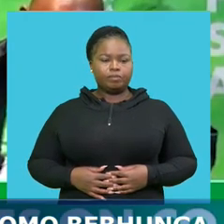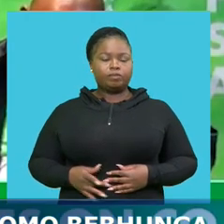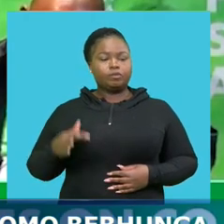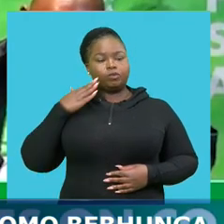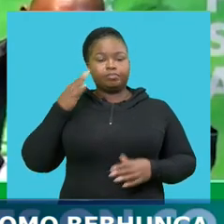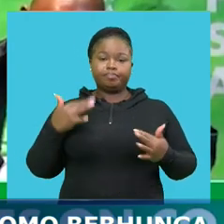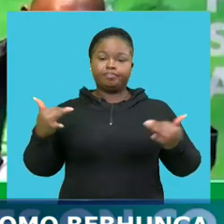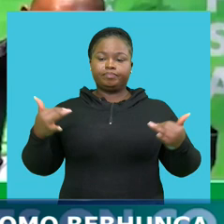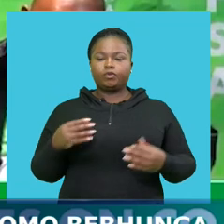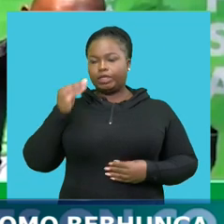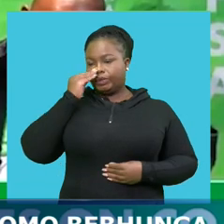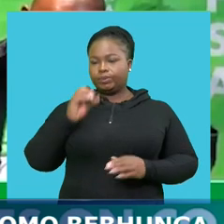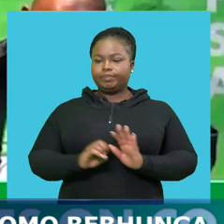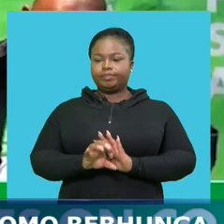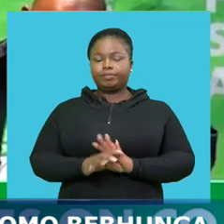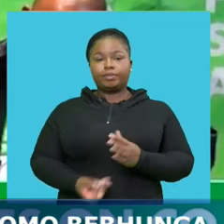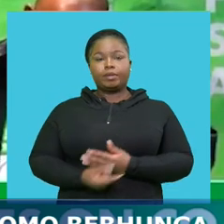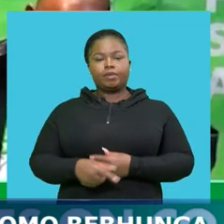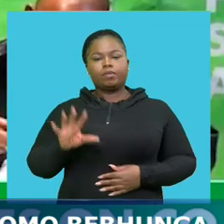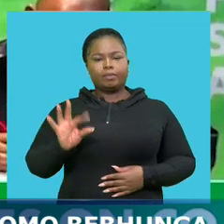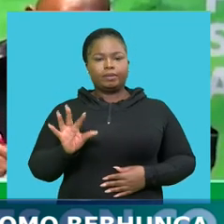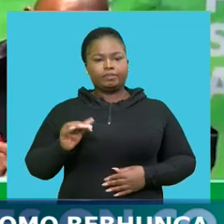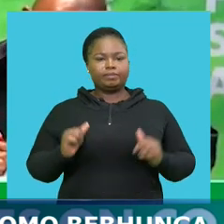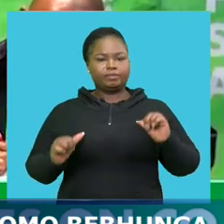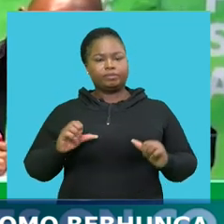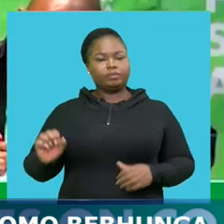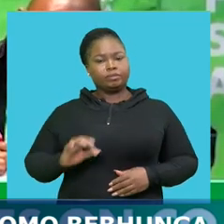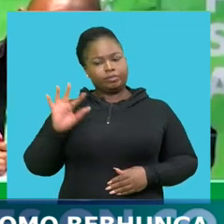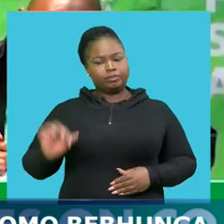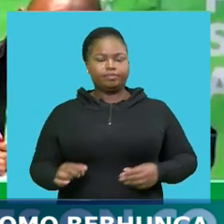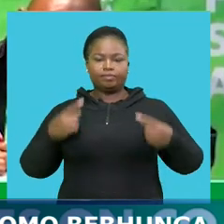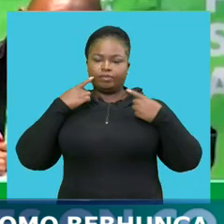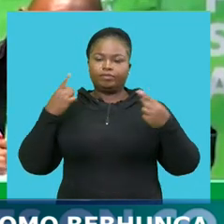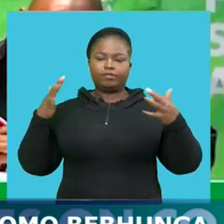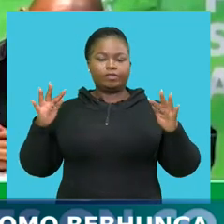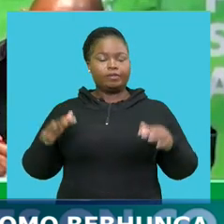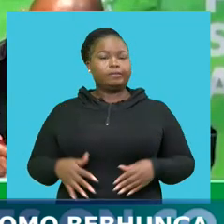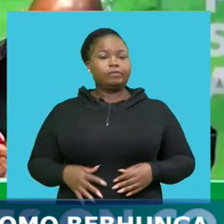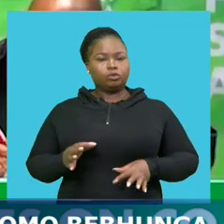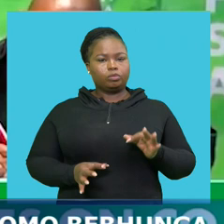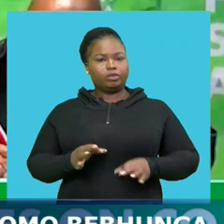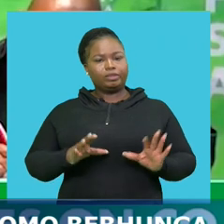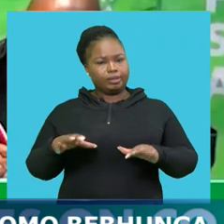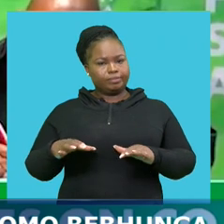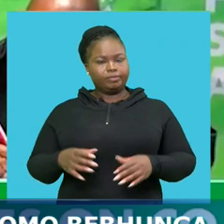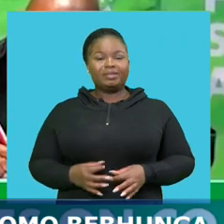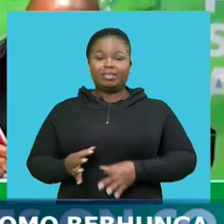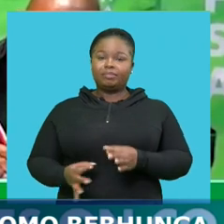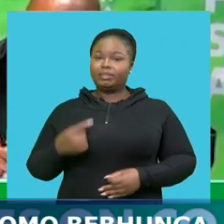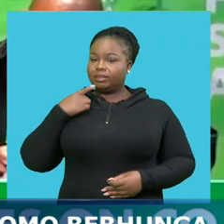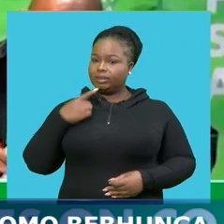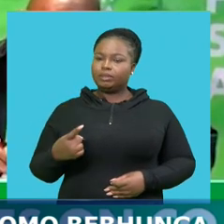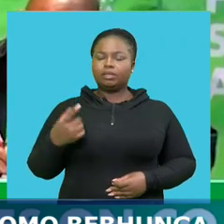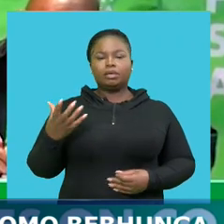Ngethuba lendibano nonondaba ngomvulo, iqela iAction SA libhengeze ubume balo kwezopolitiko lichaza ukuba